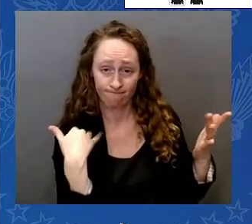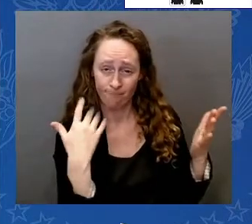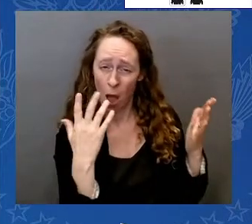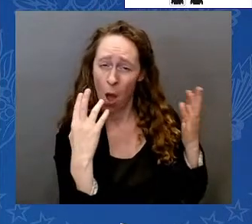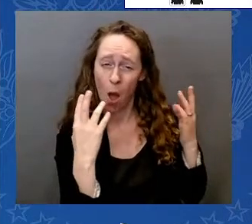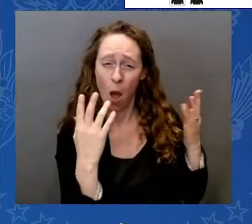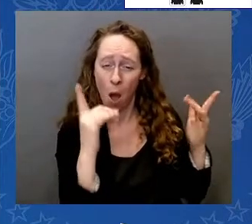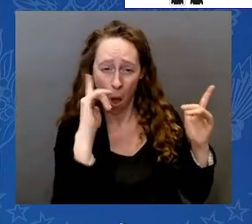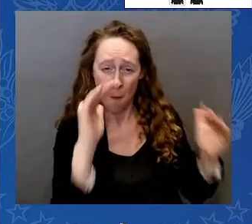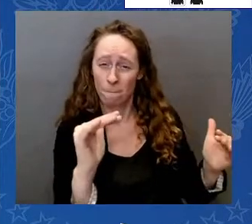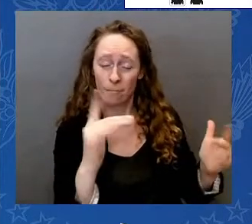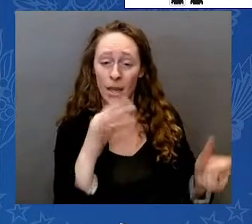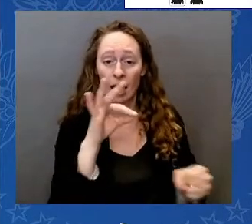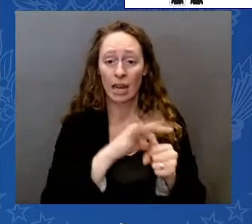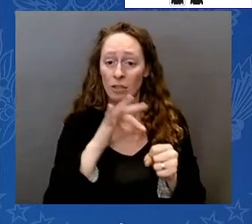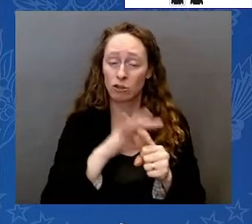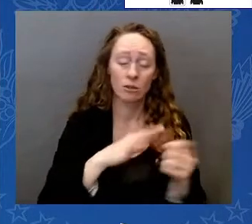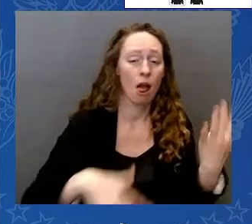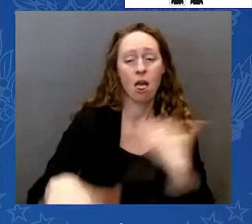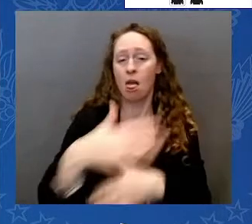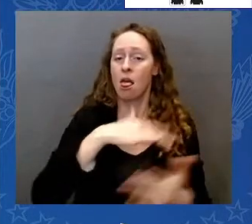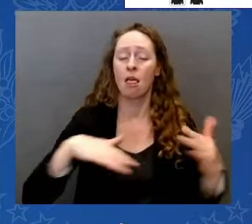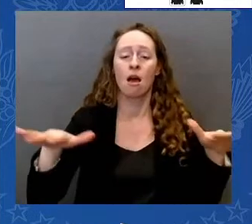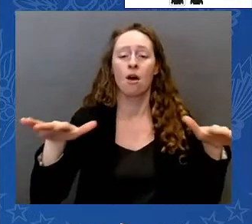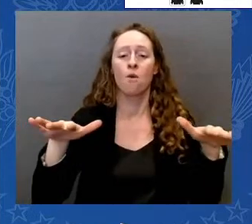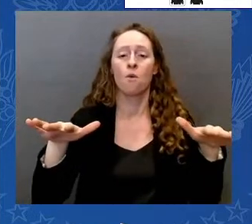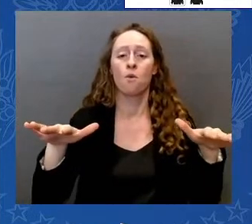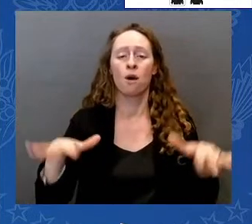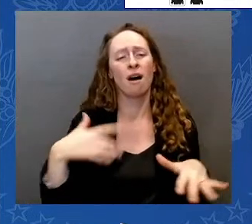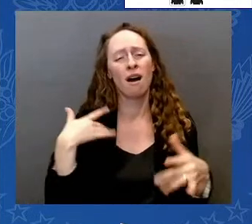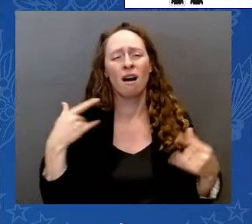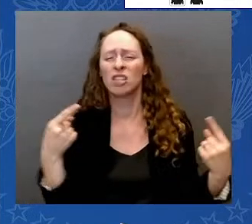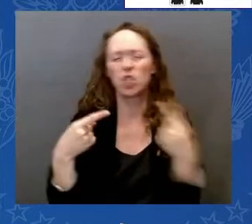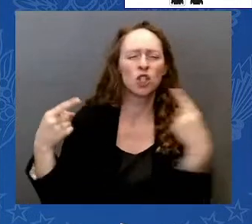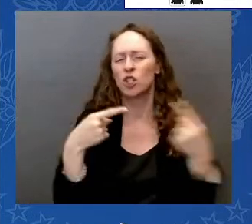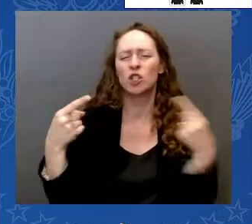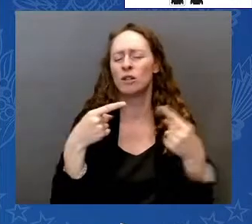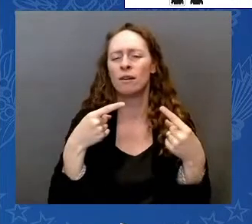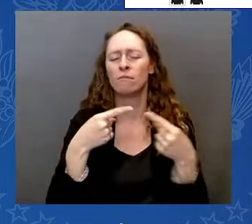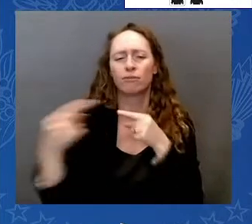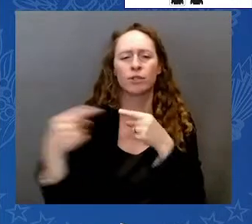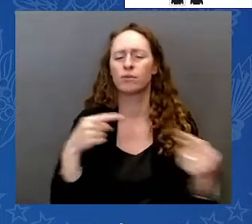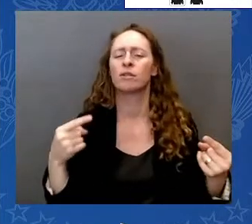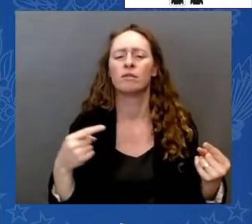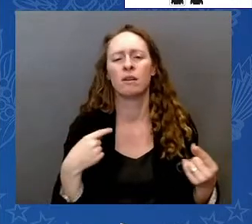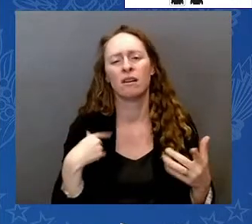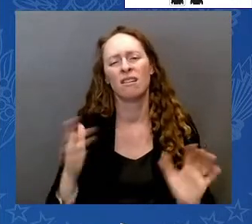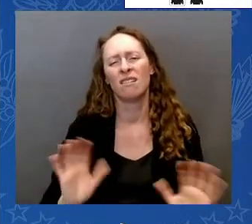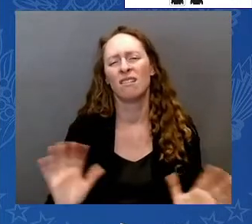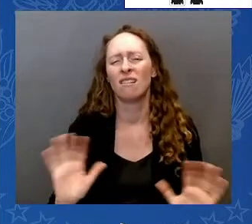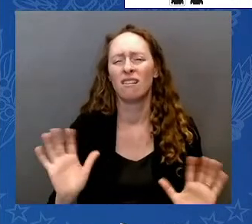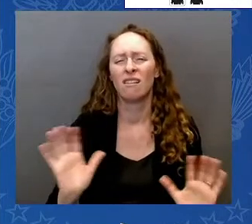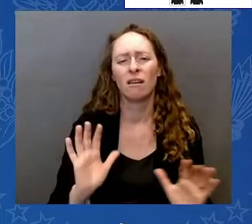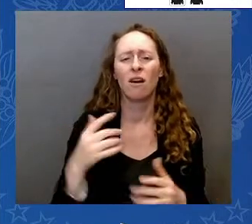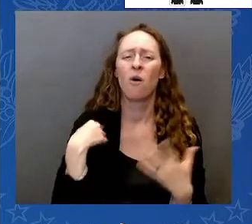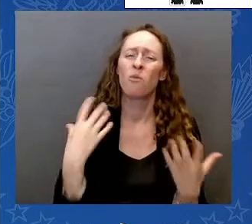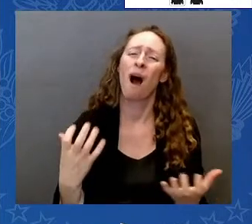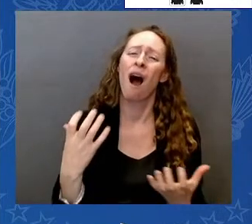that exists between the parties. Come on, man. And have people working together. Because I tell you